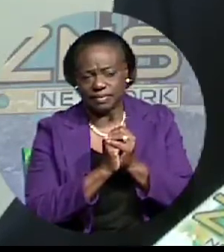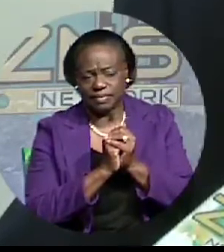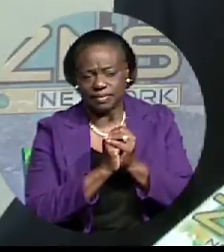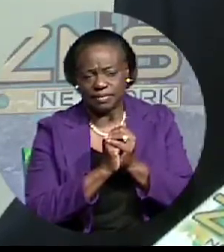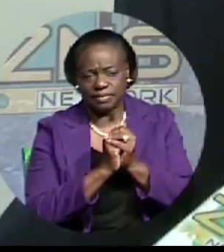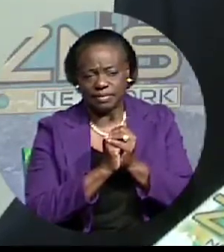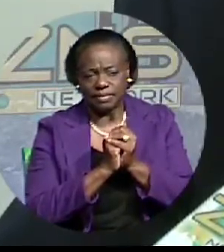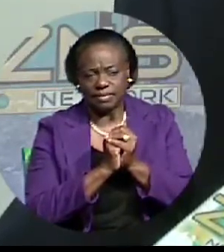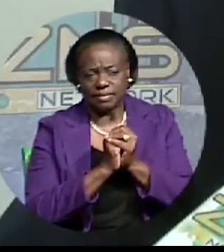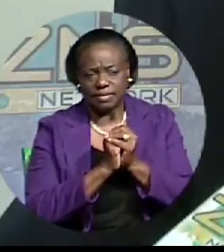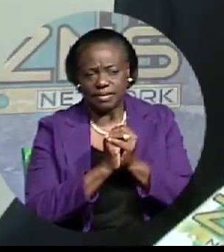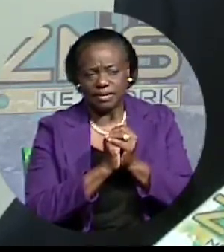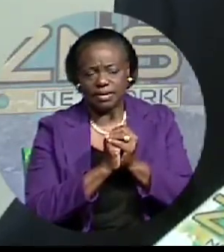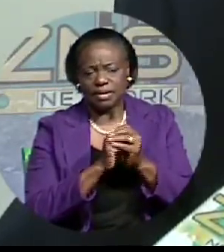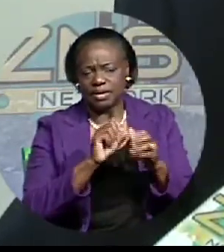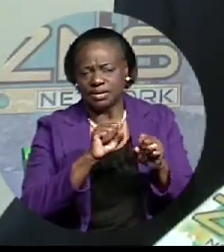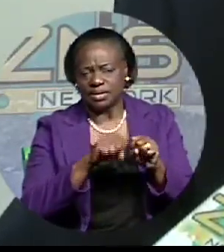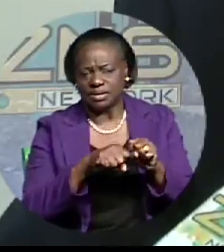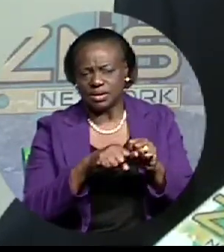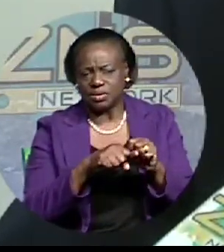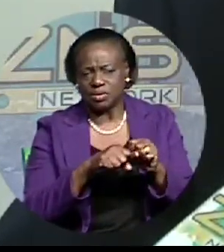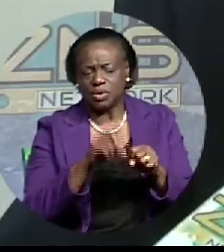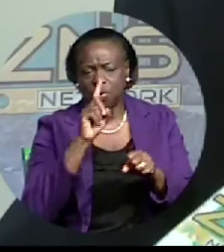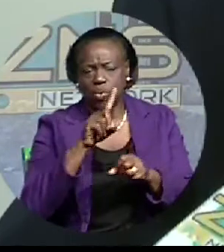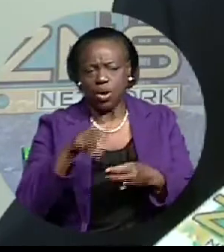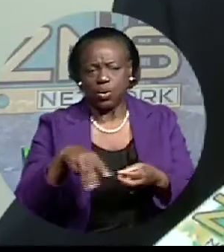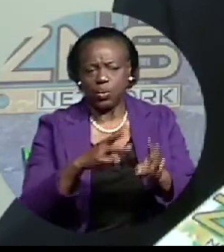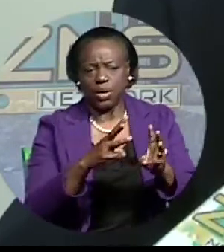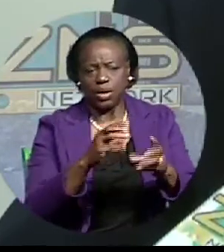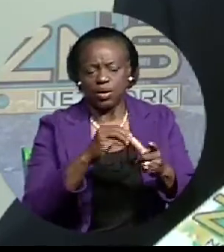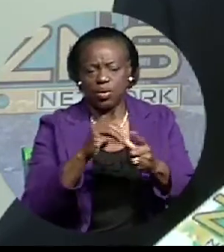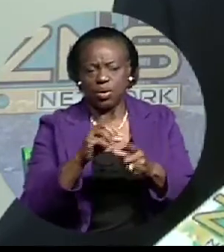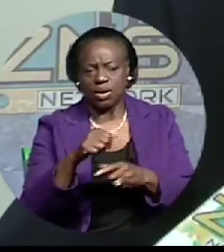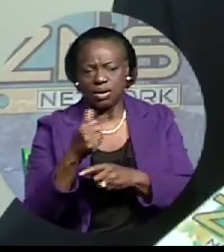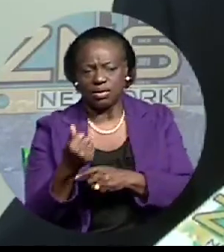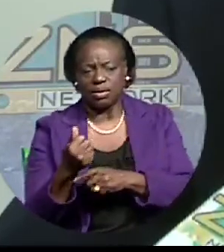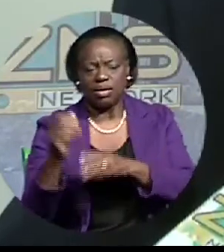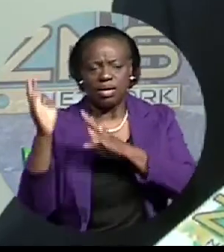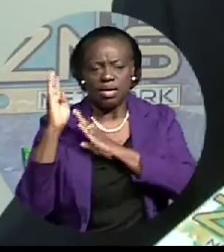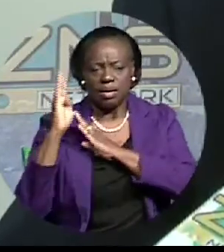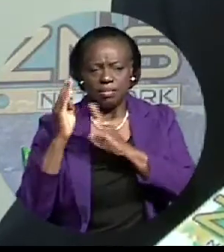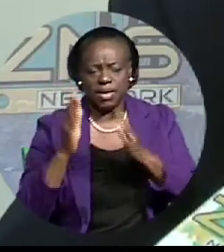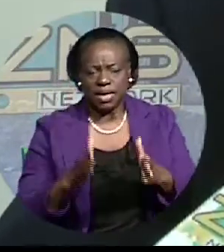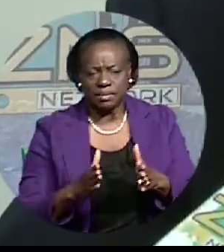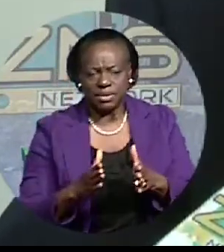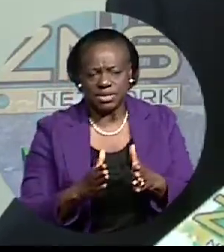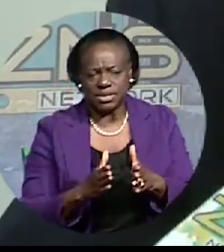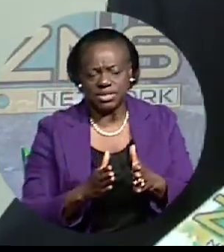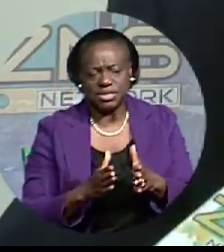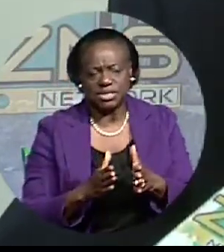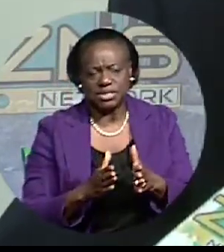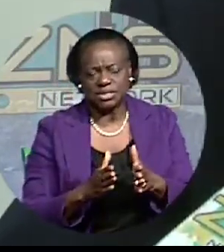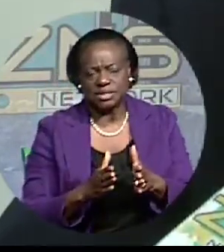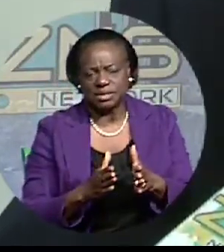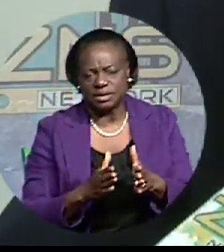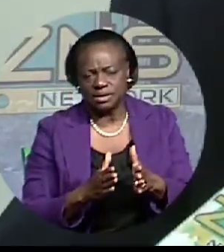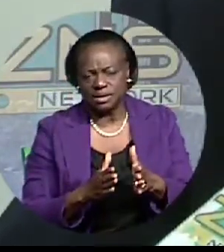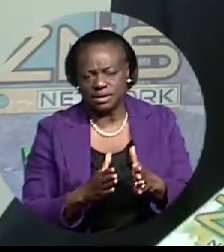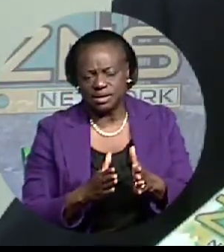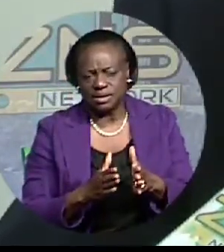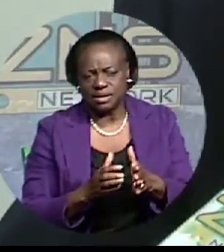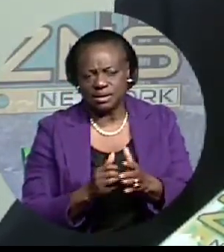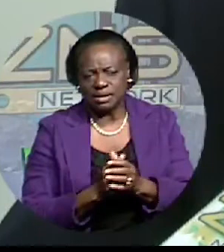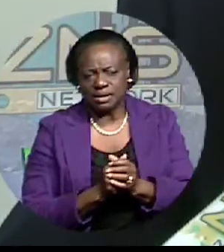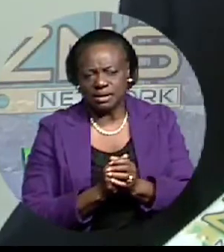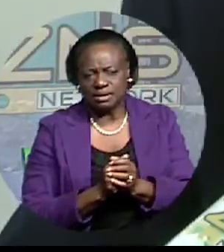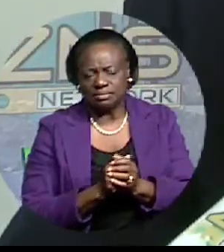now. So one way or another, Bahamians will be paying a little more tax in total.